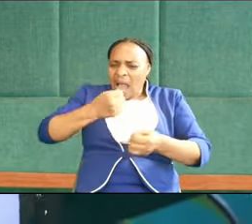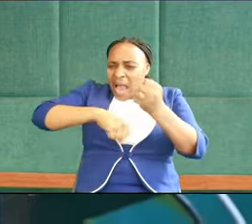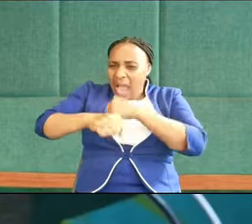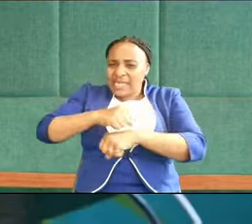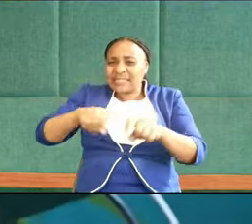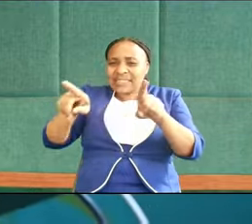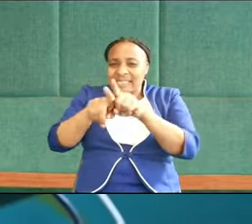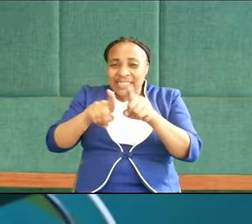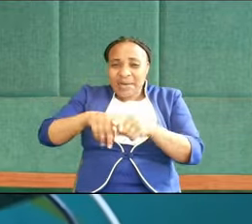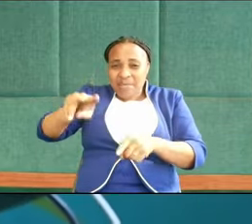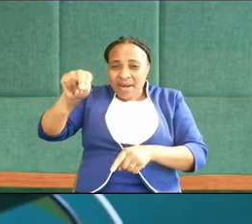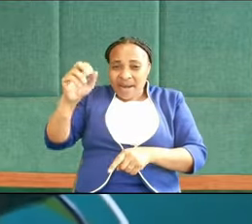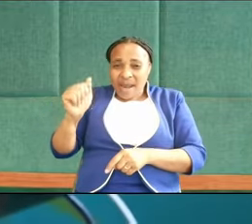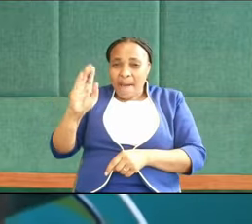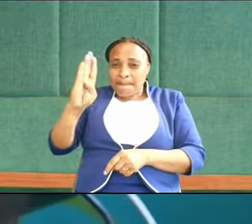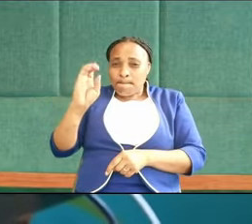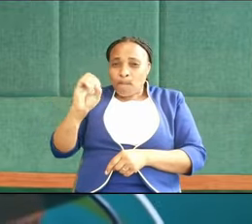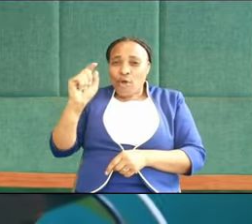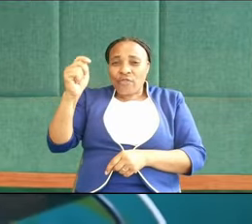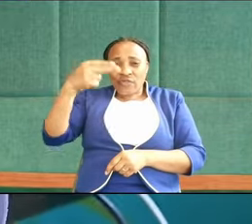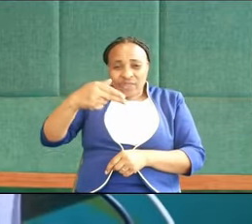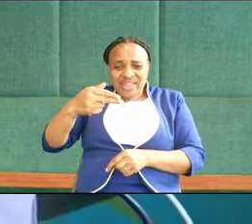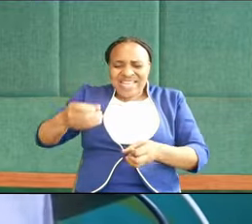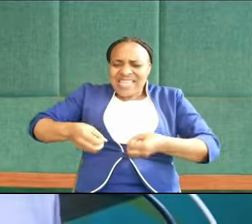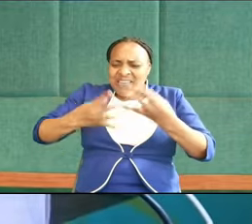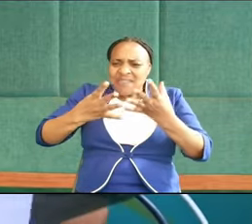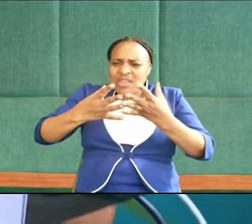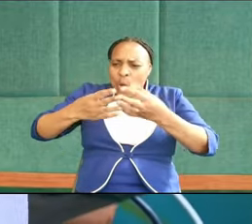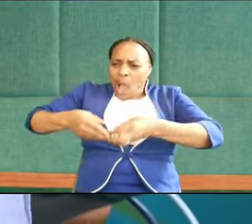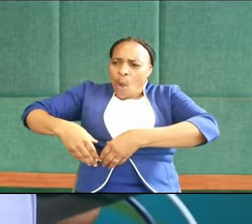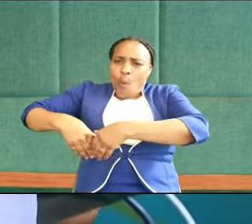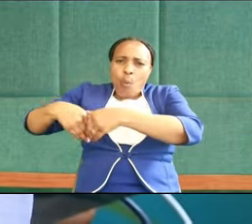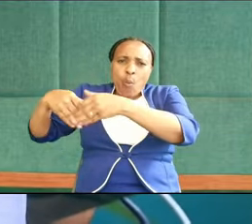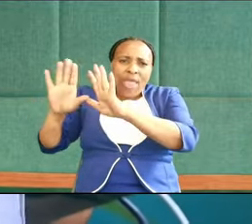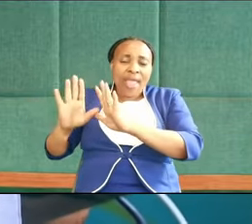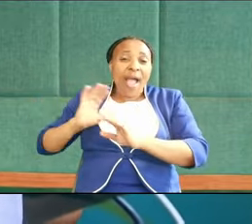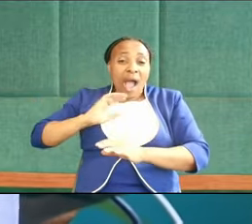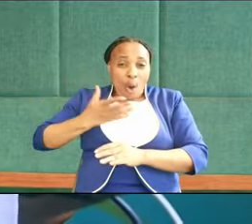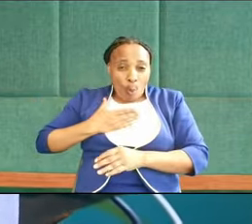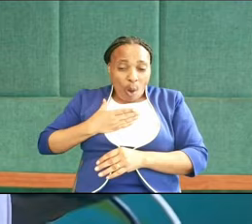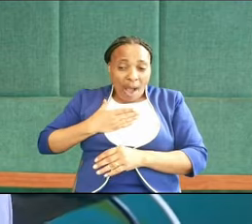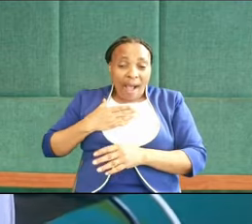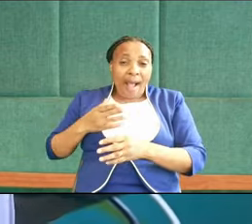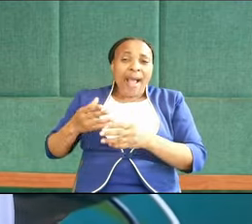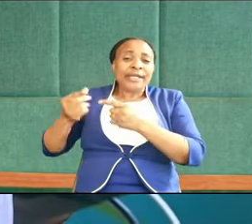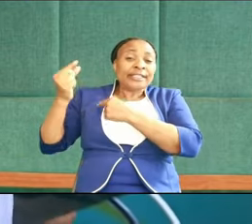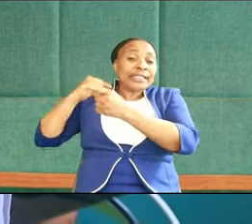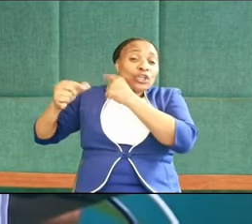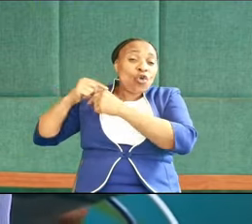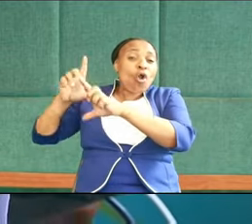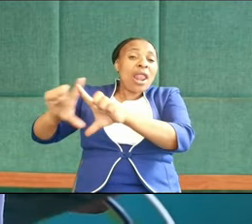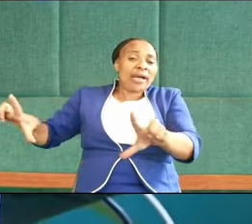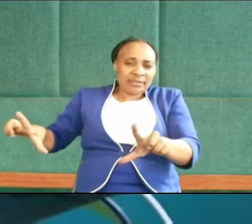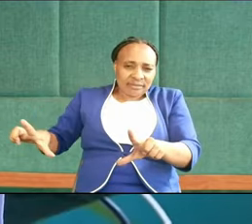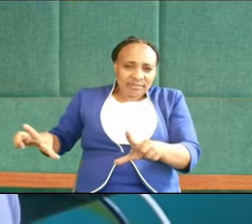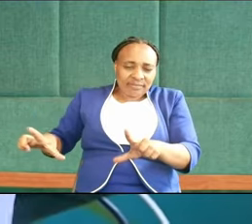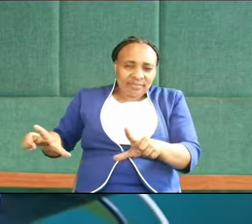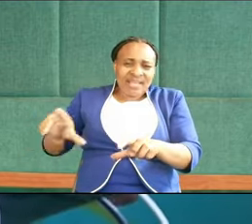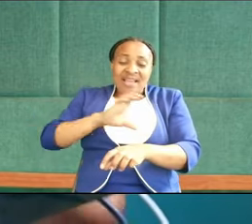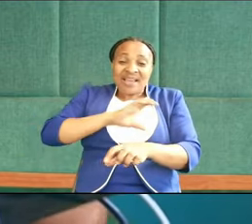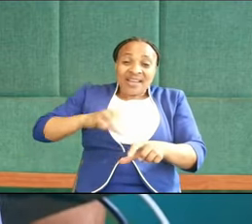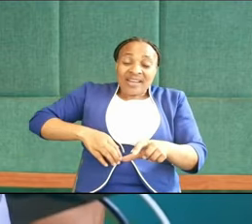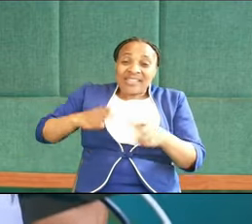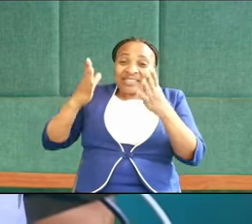given away our ancestral heritage? Things that define Christianity have been